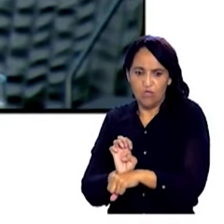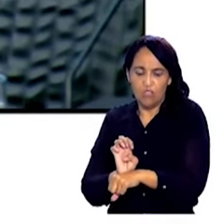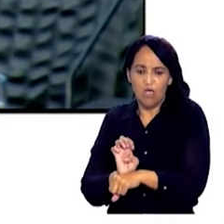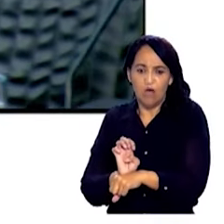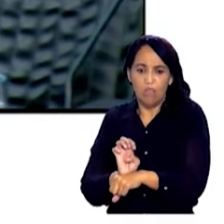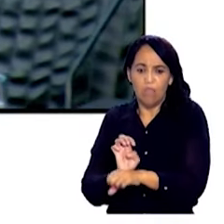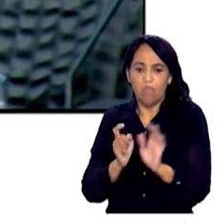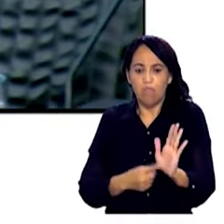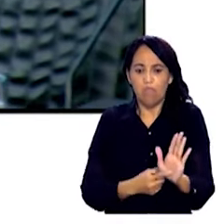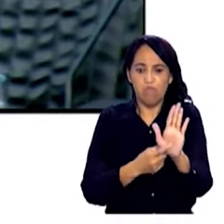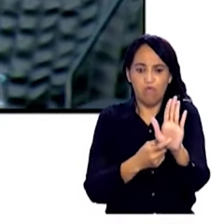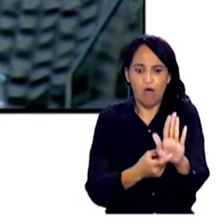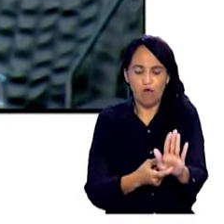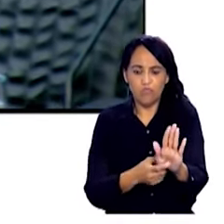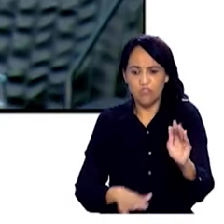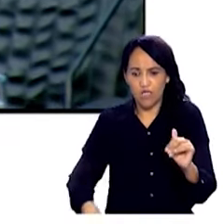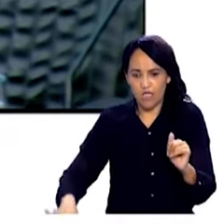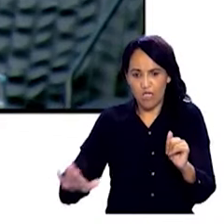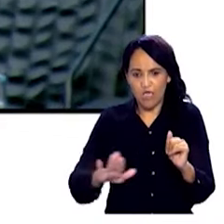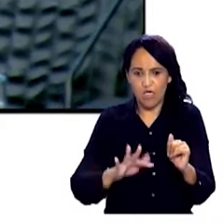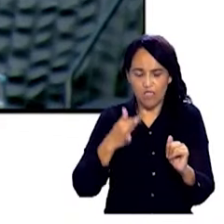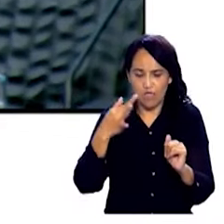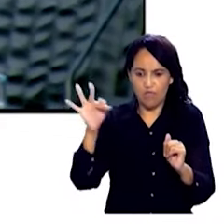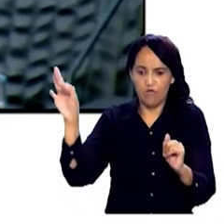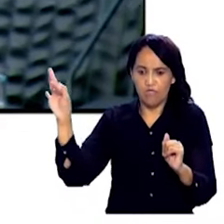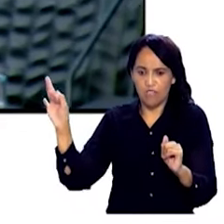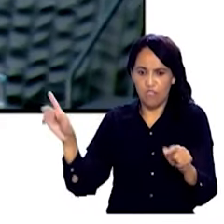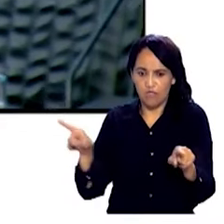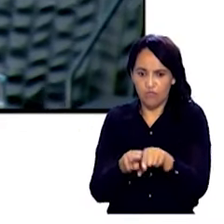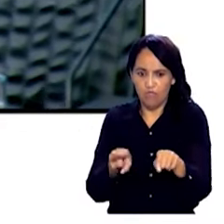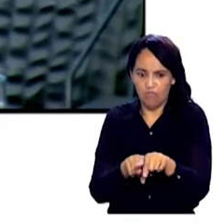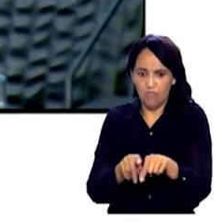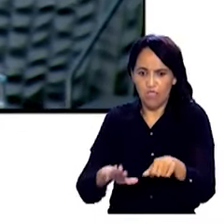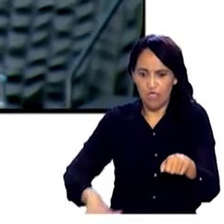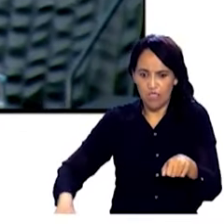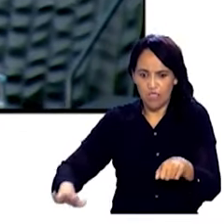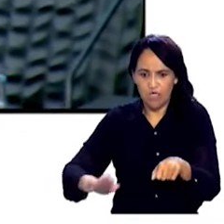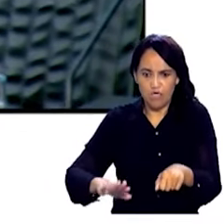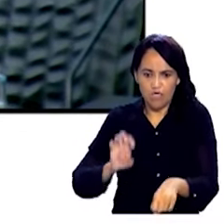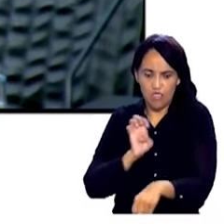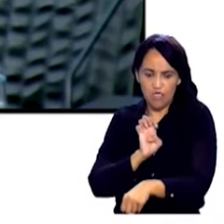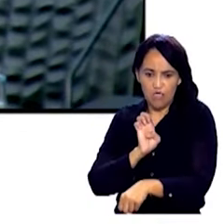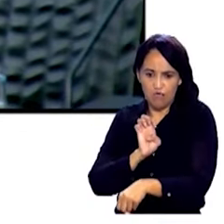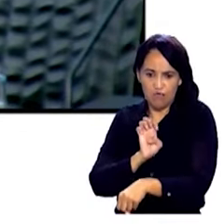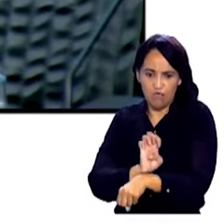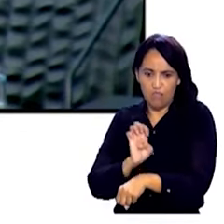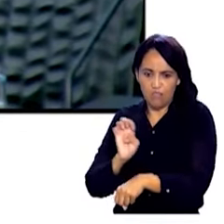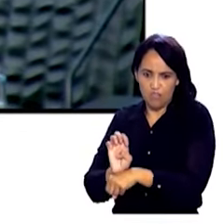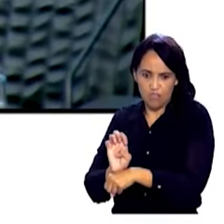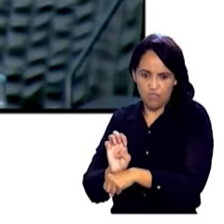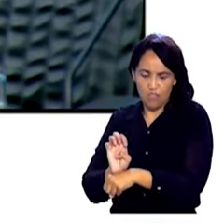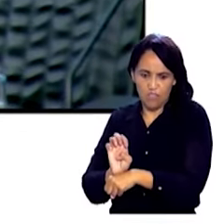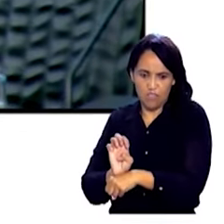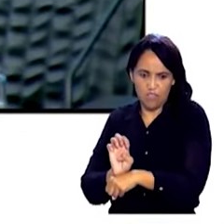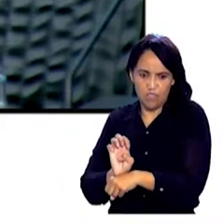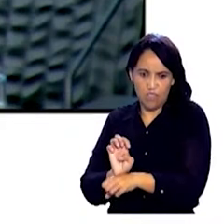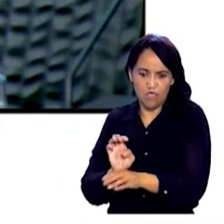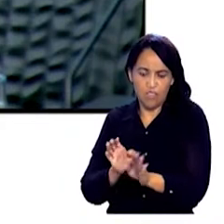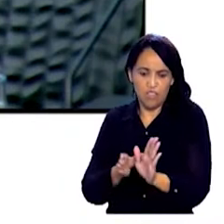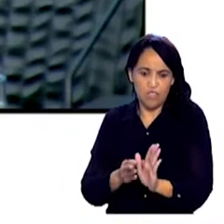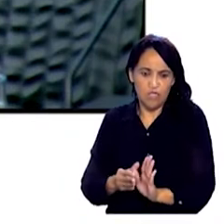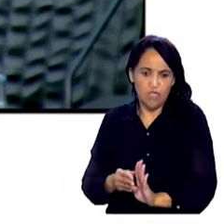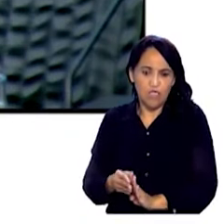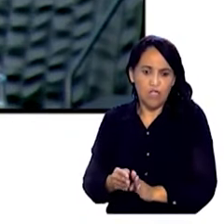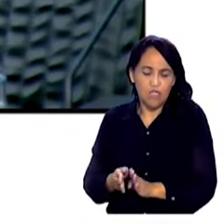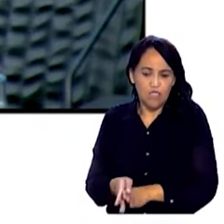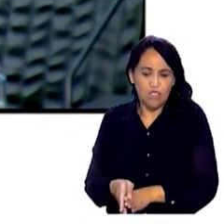congress has Given the cour aell jurisdiction over final judgements of lower Federal courts and over final judgements Of The